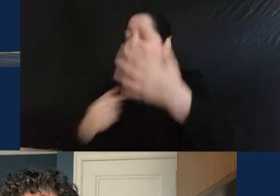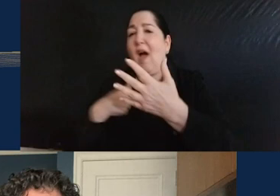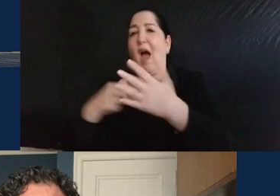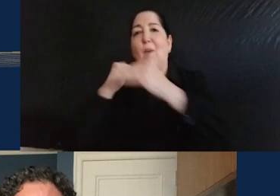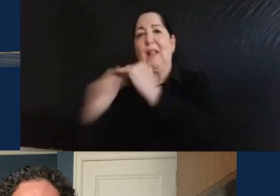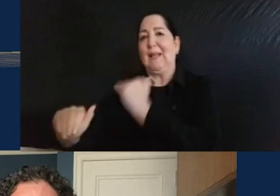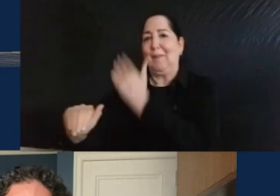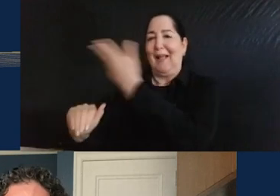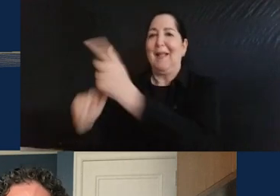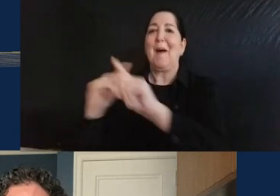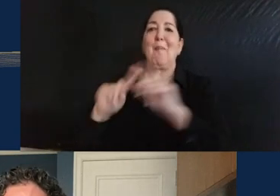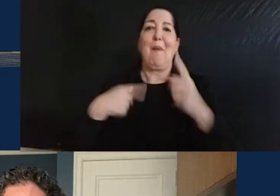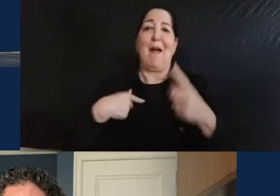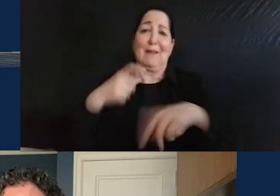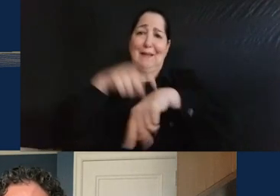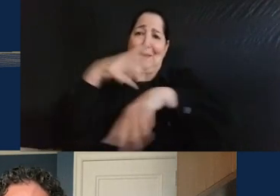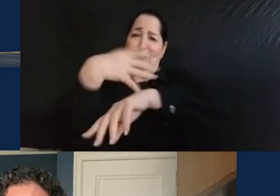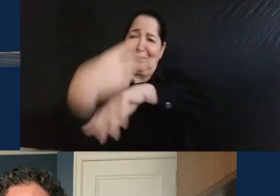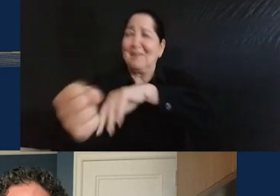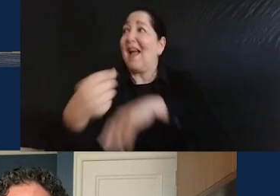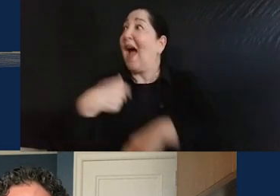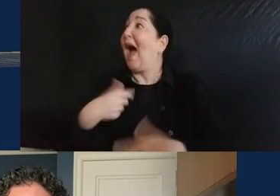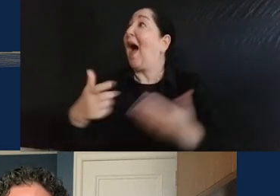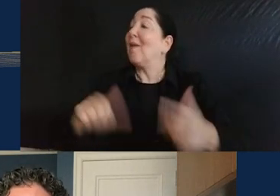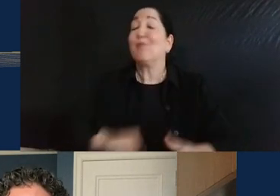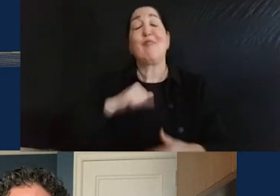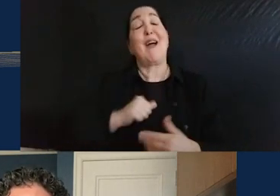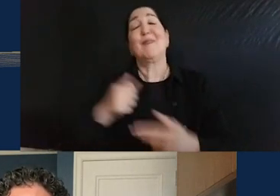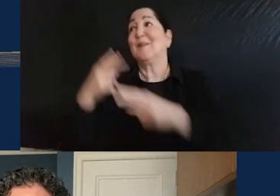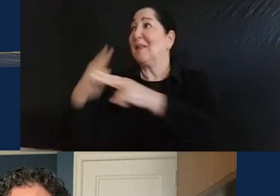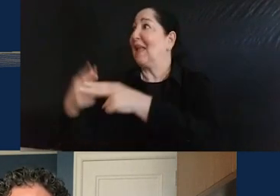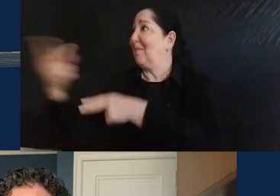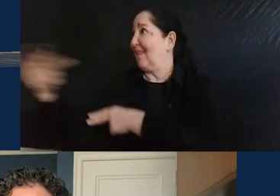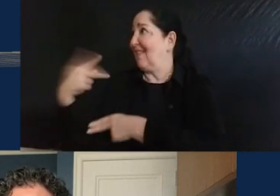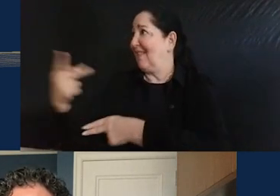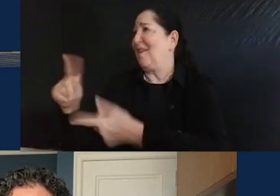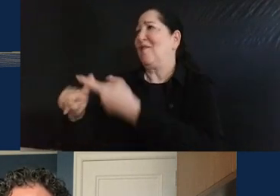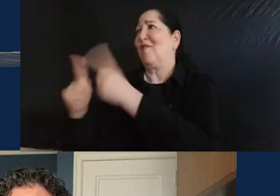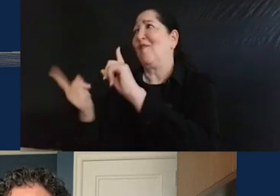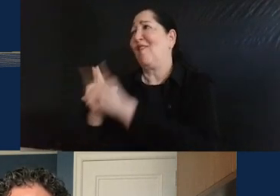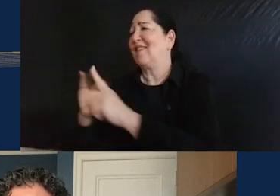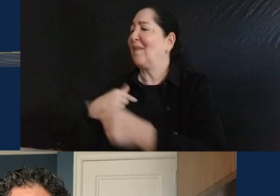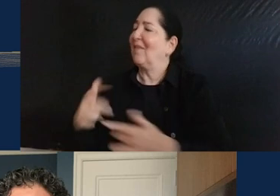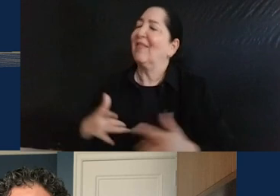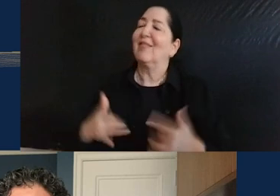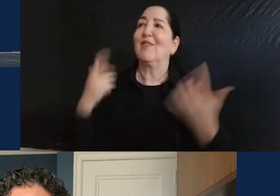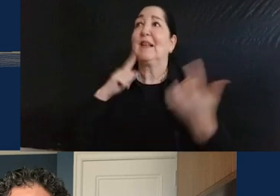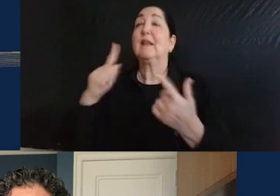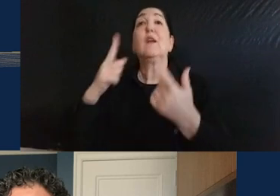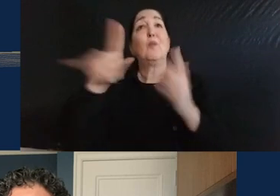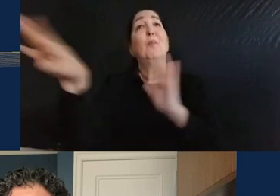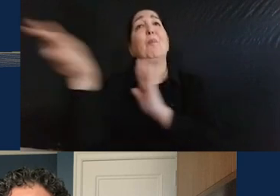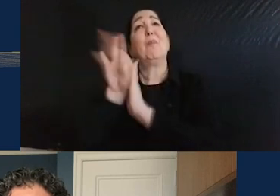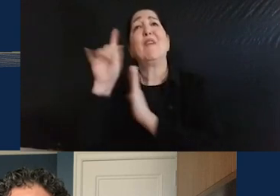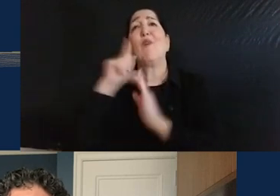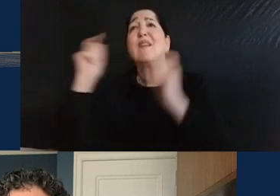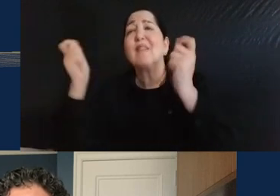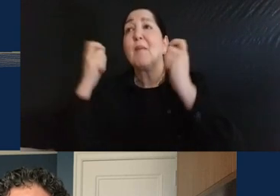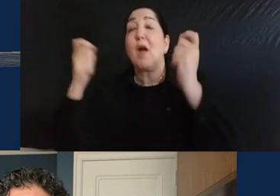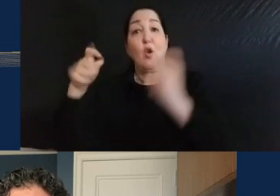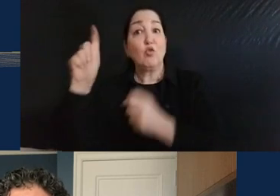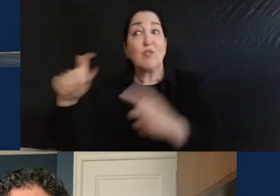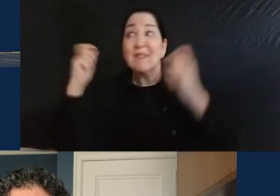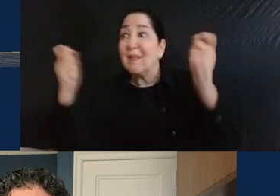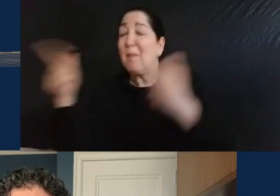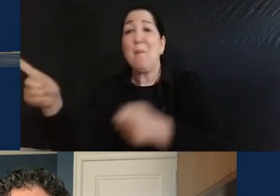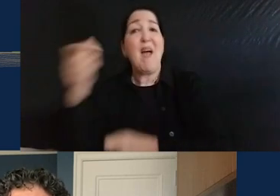able to call him my friend and so delighted that he is being celebrated in this way. He should be celebrated in this